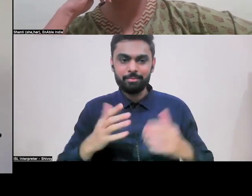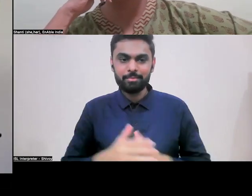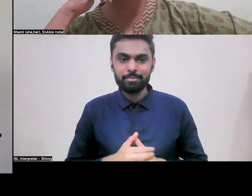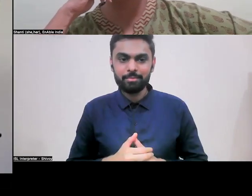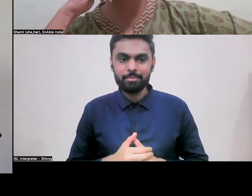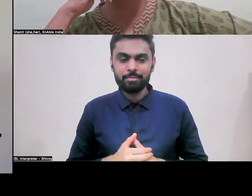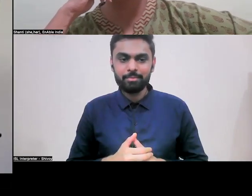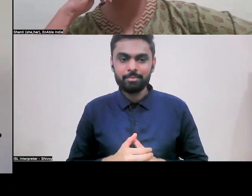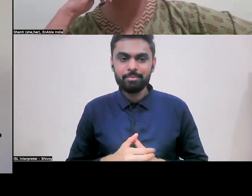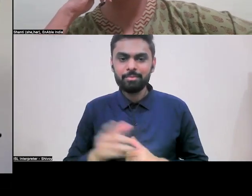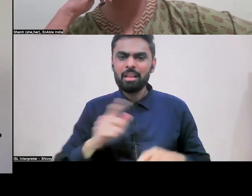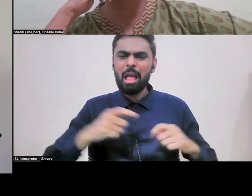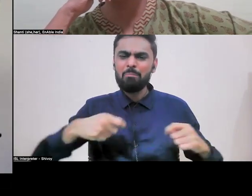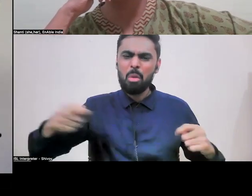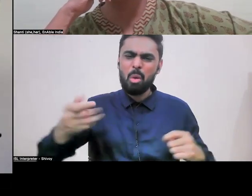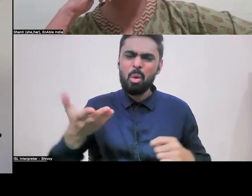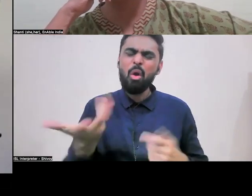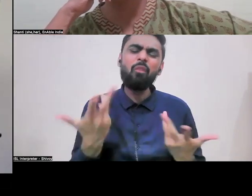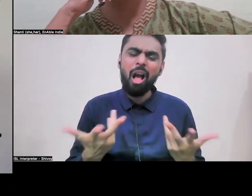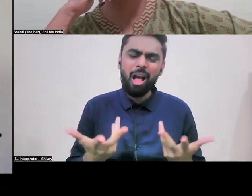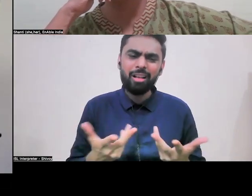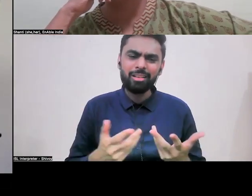But you took more time. Why?